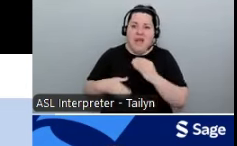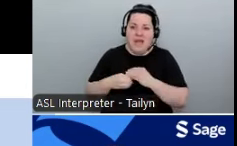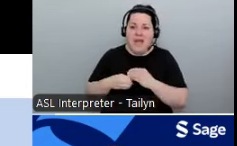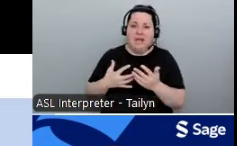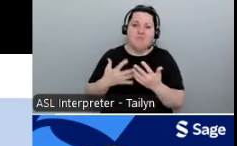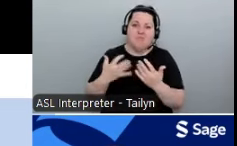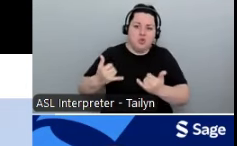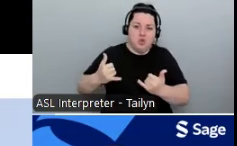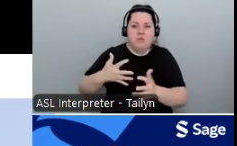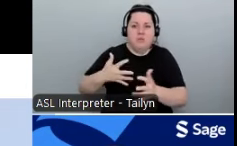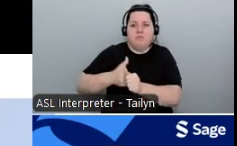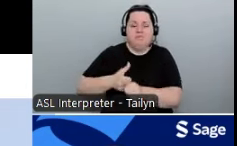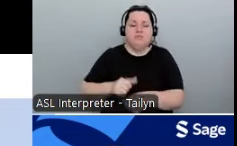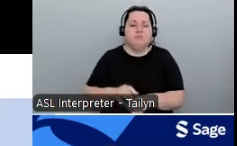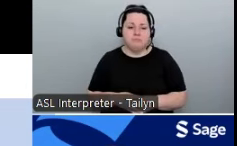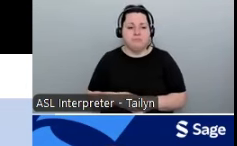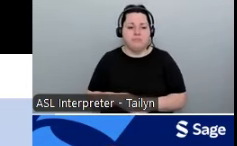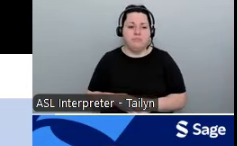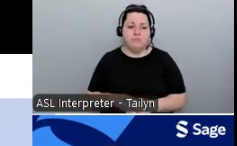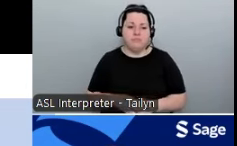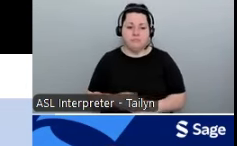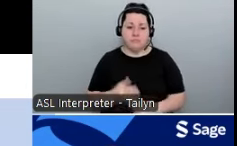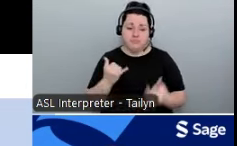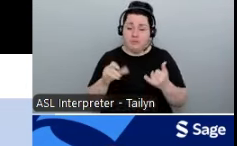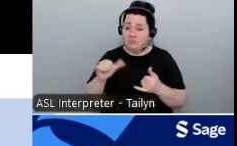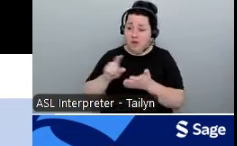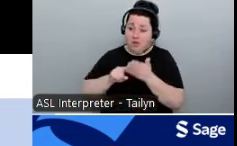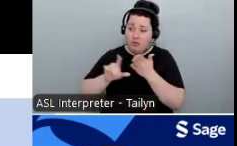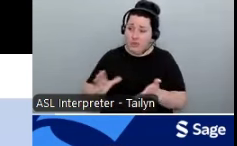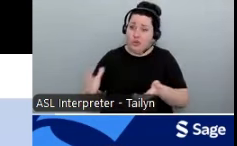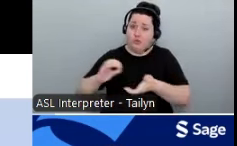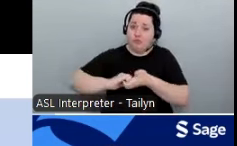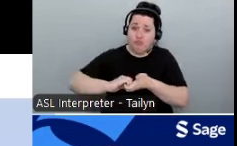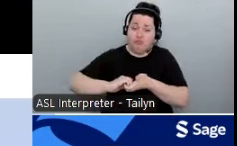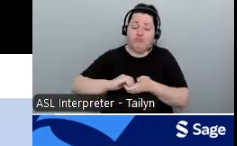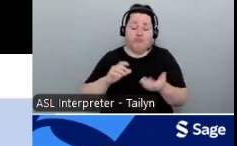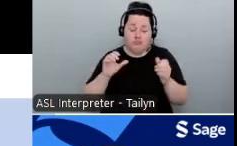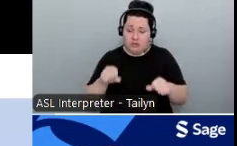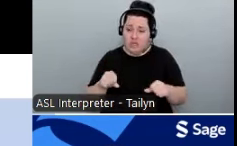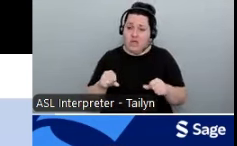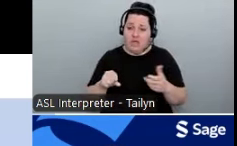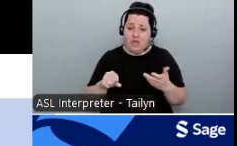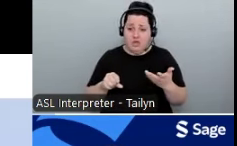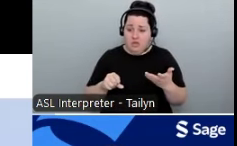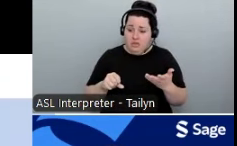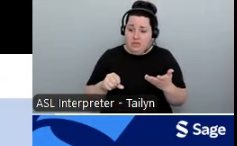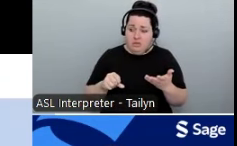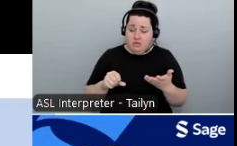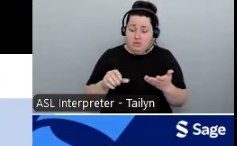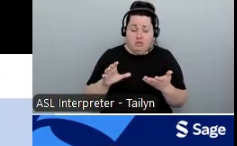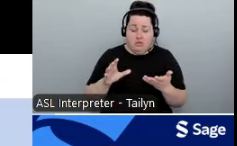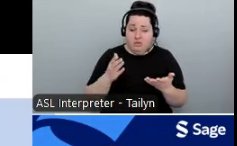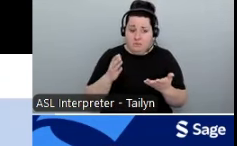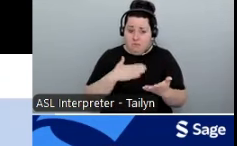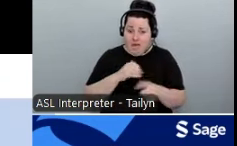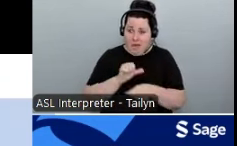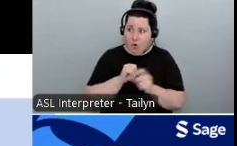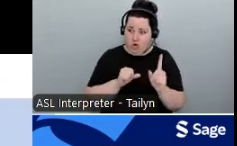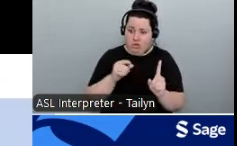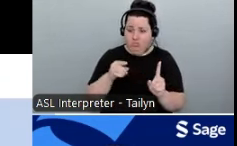Perhaps this is a place where you're collaborating with another researcher to, look at something from your work from a broader